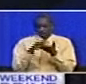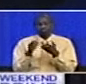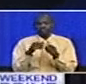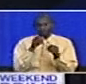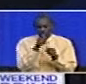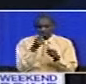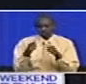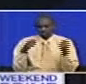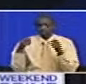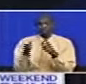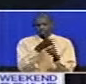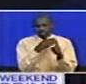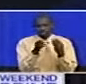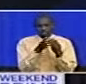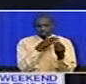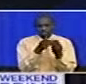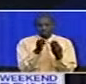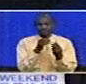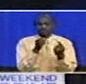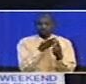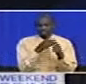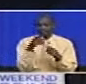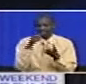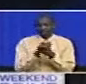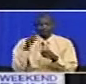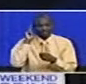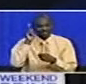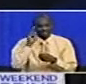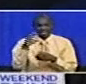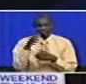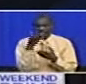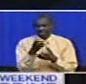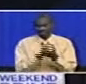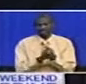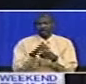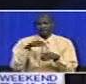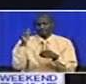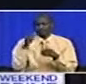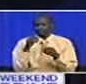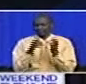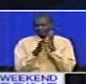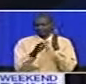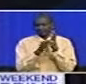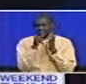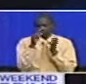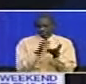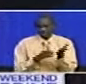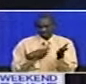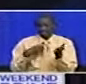door-to-door vote hunts across Kisii County, the most populous constituency. The by-election